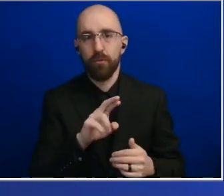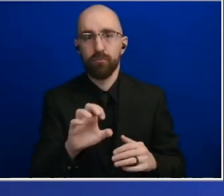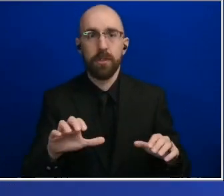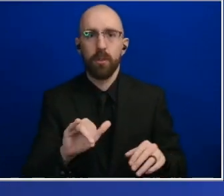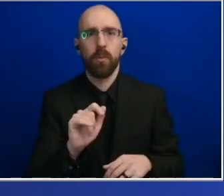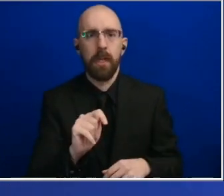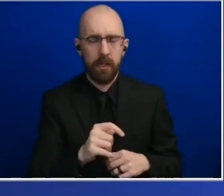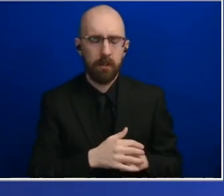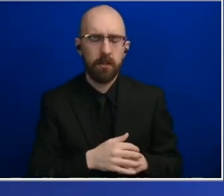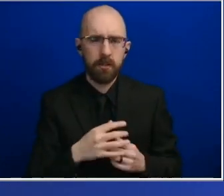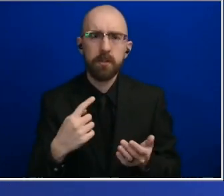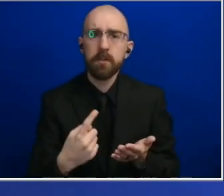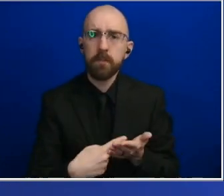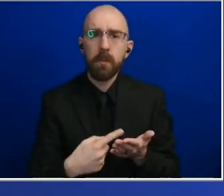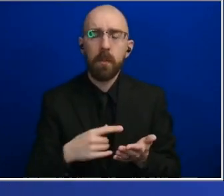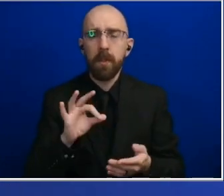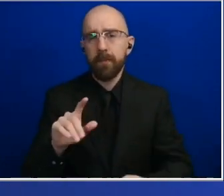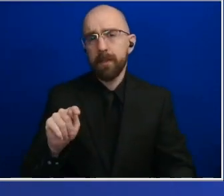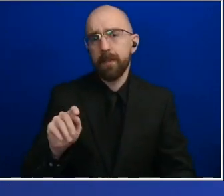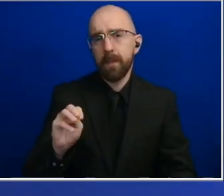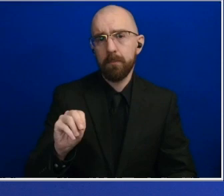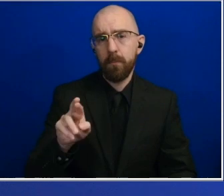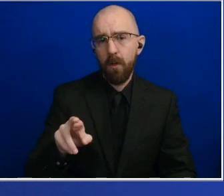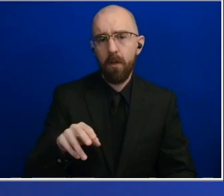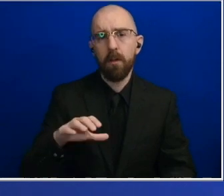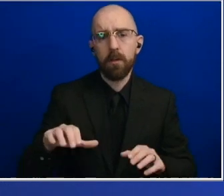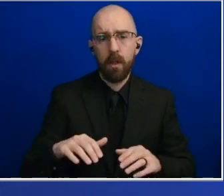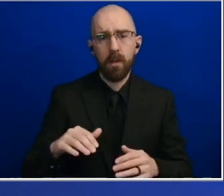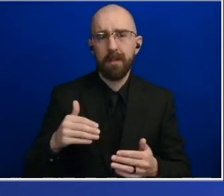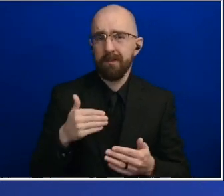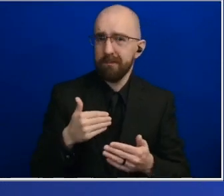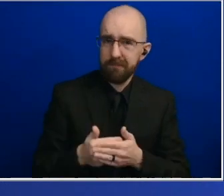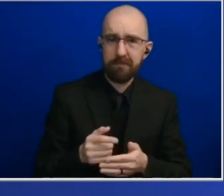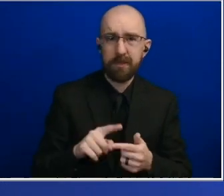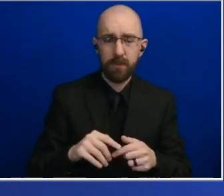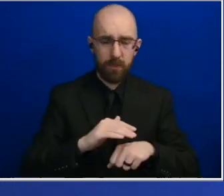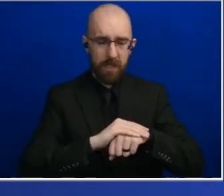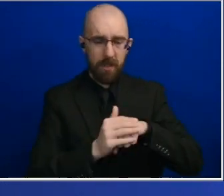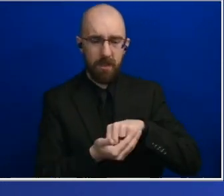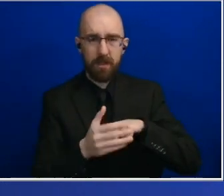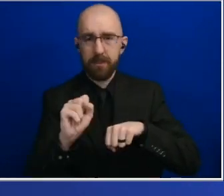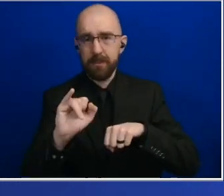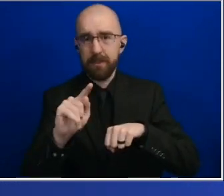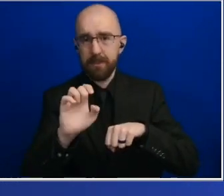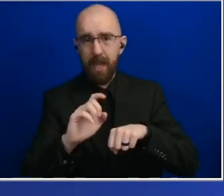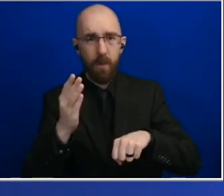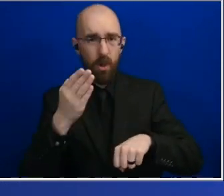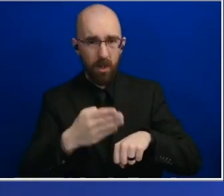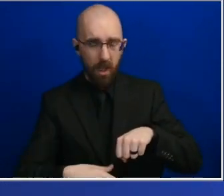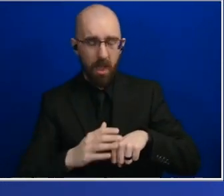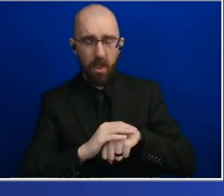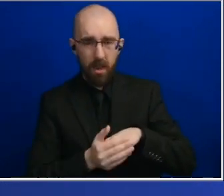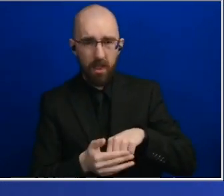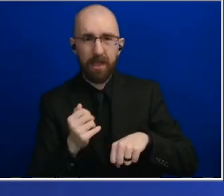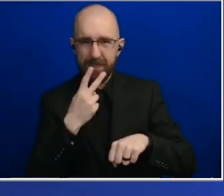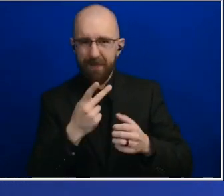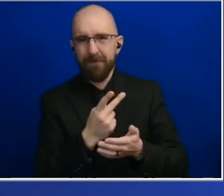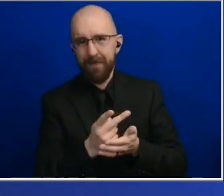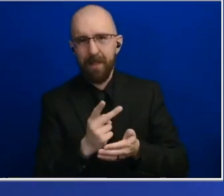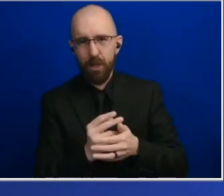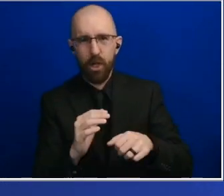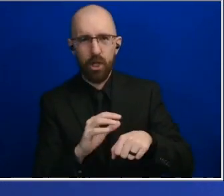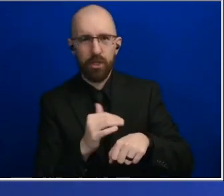if the targeted muscle reinnervation is done really close to the amputation site, we can see more failures with that, and you can always consider trying it again.